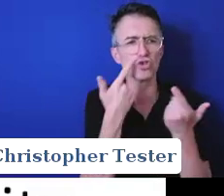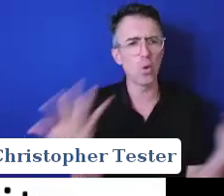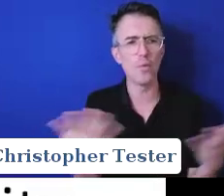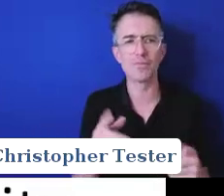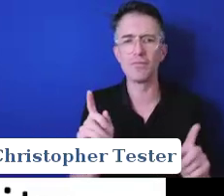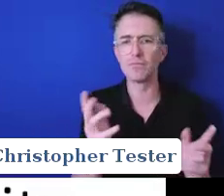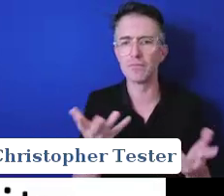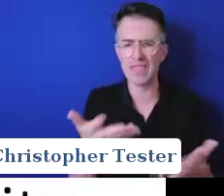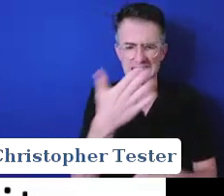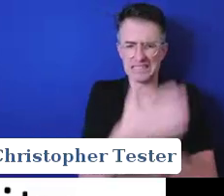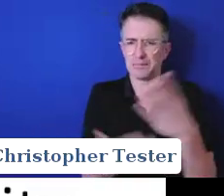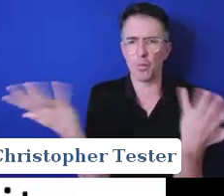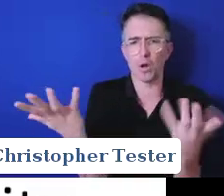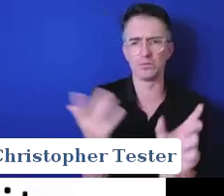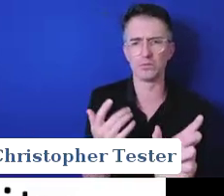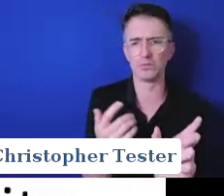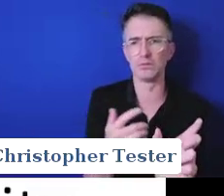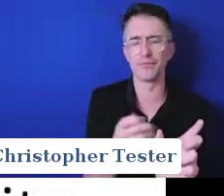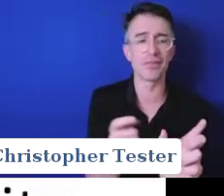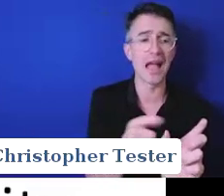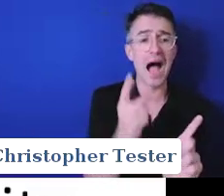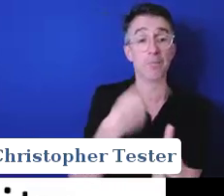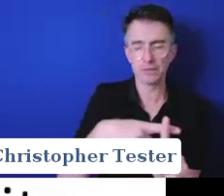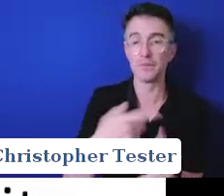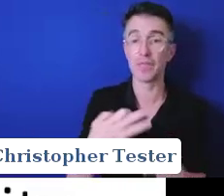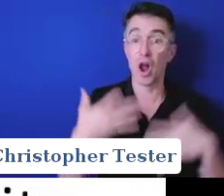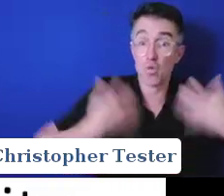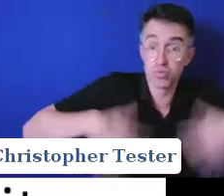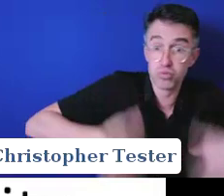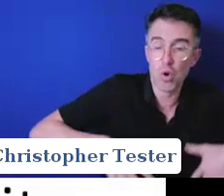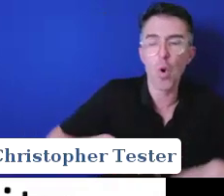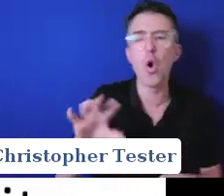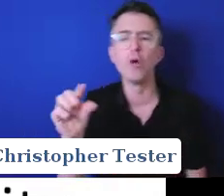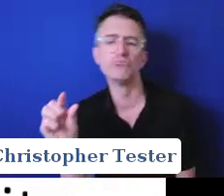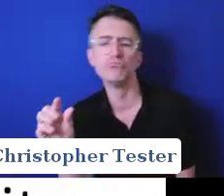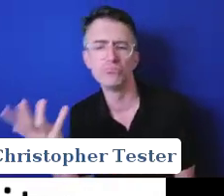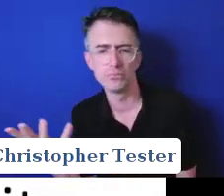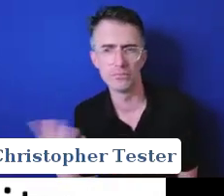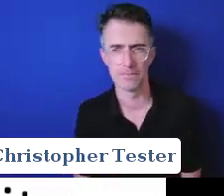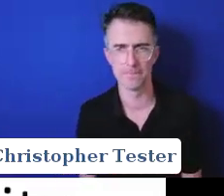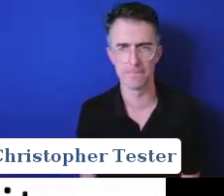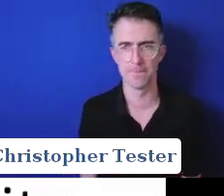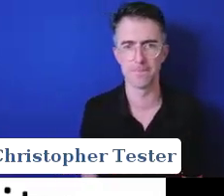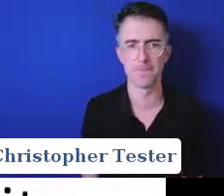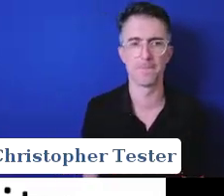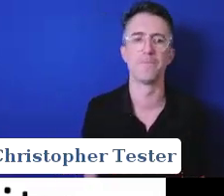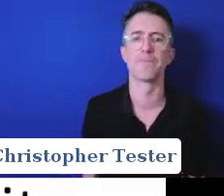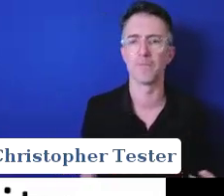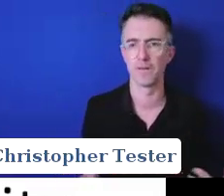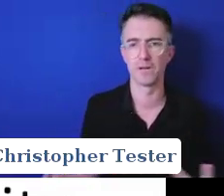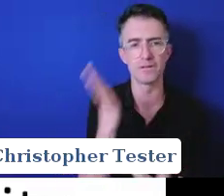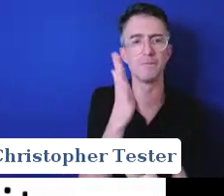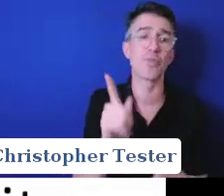the type of motor disability is the most common, and we notice that the degree of